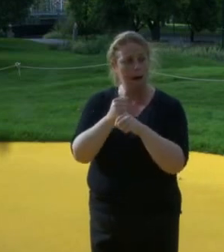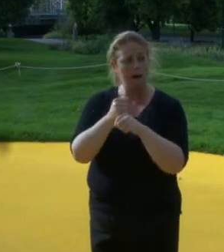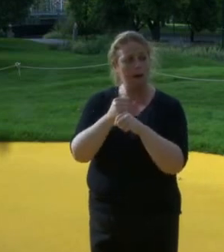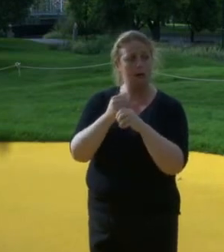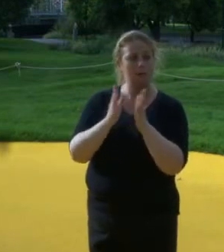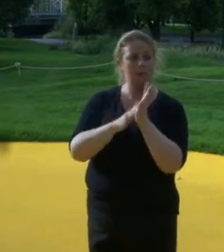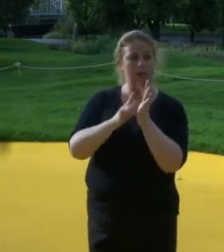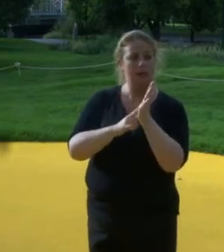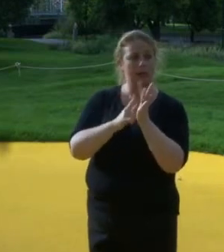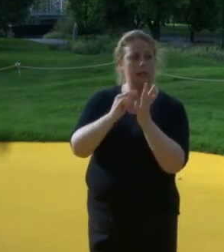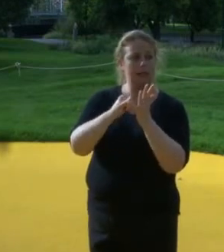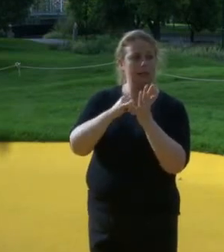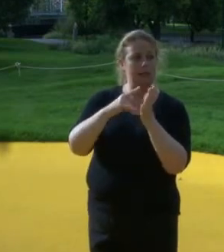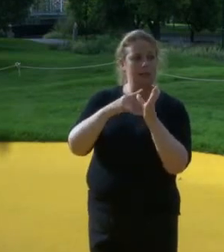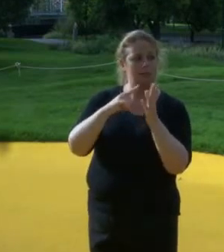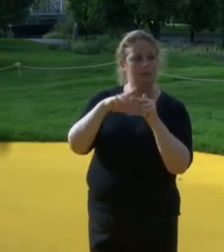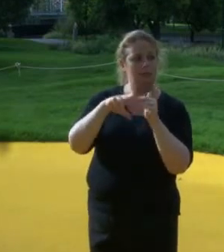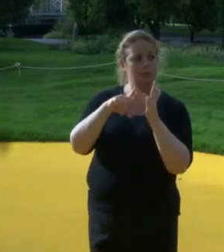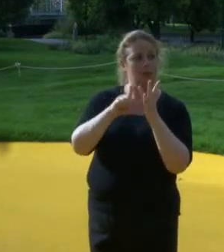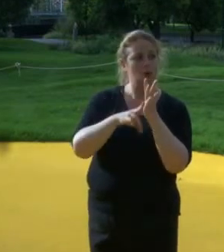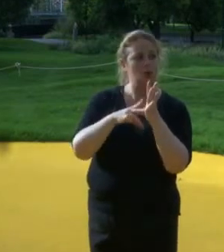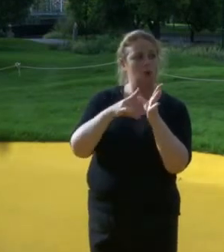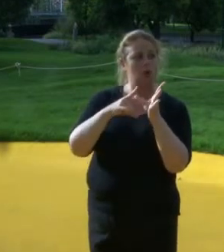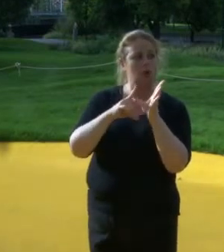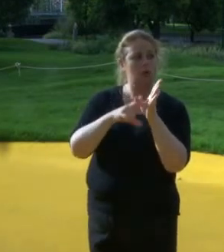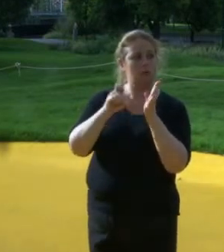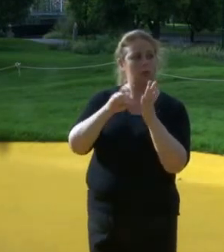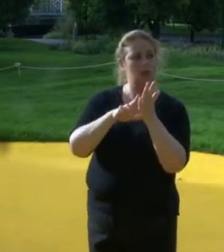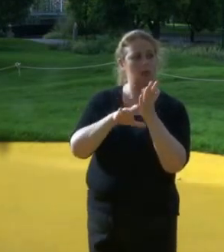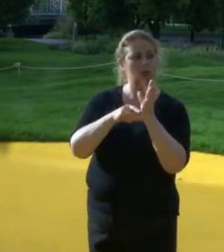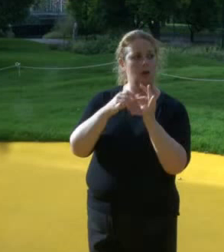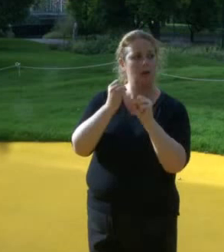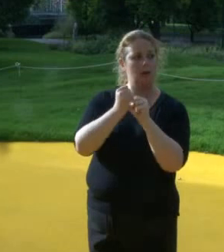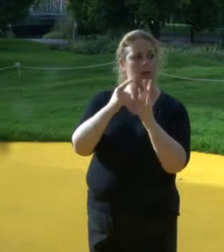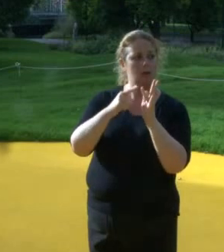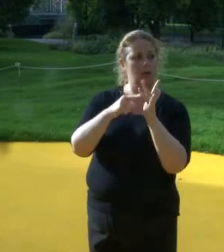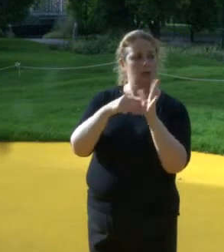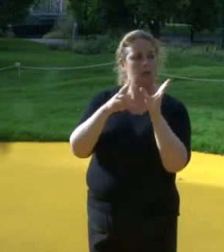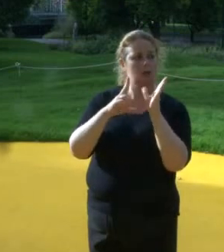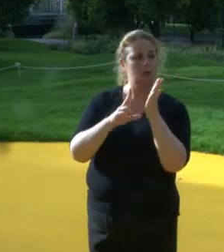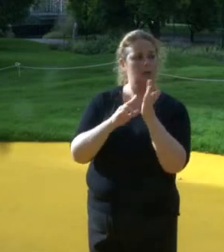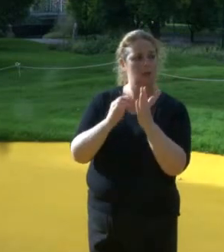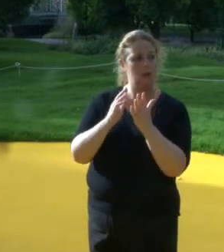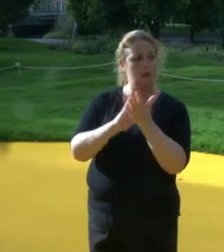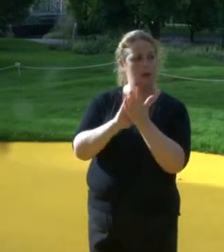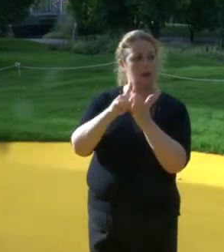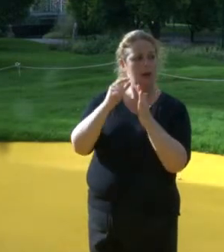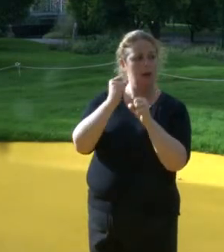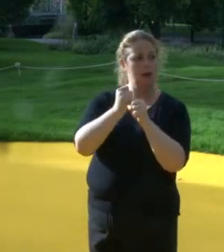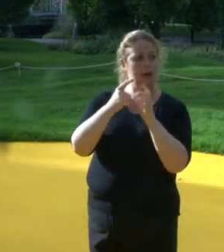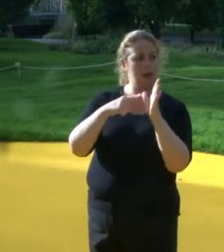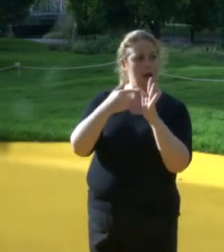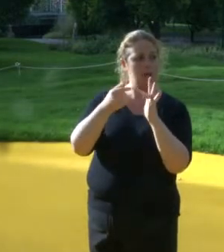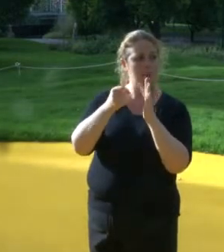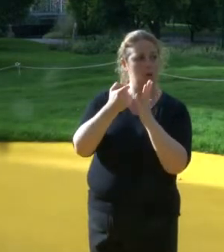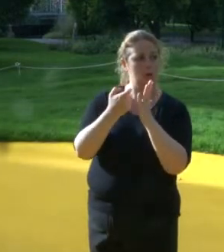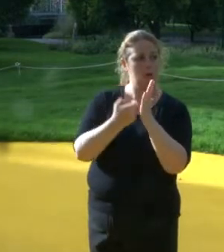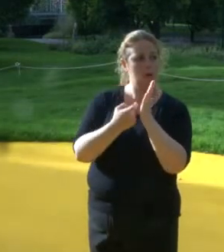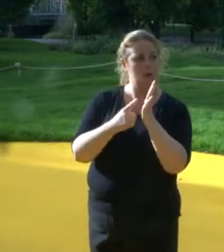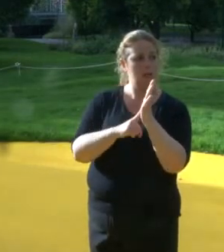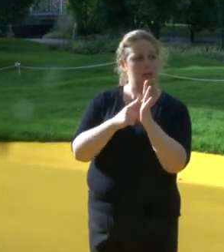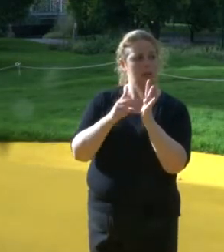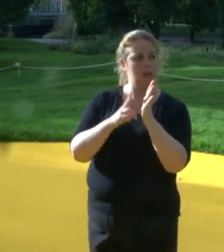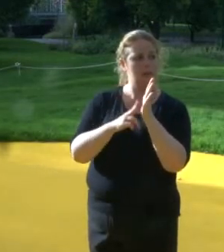Pan Macmillan Australia. The Gaps by Leanne Hall, published by Text Publishing. Tiger Daughter by Rebecca